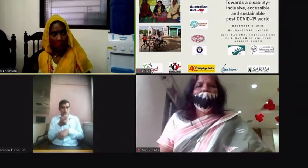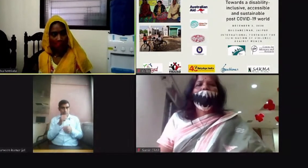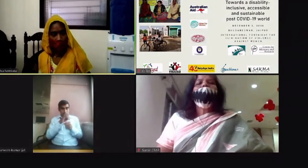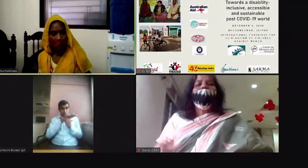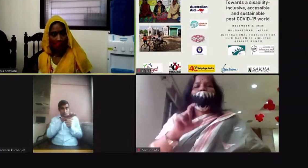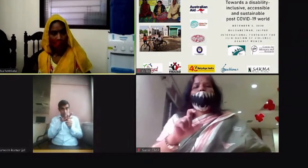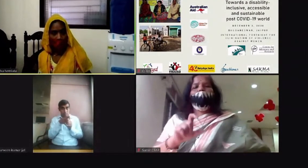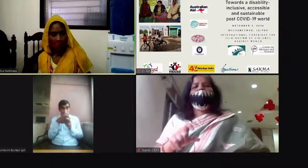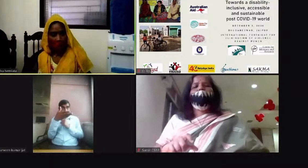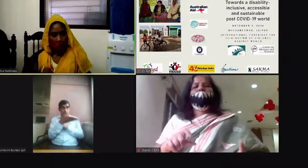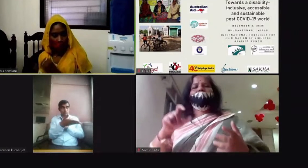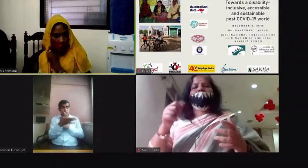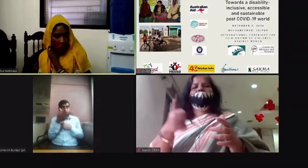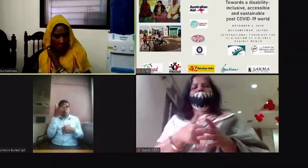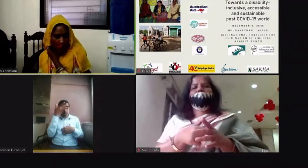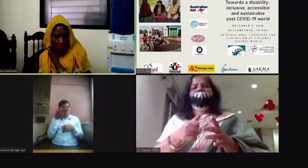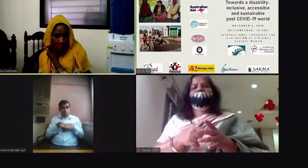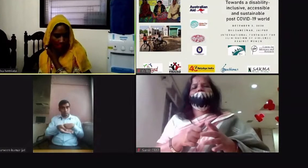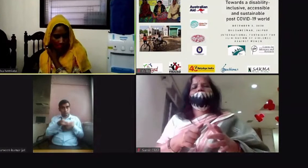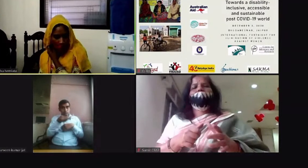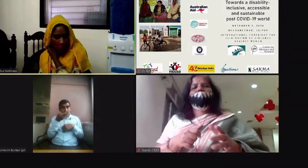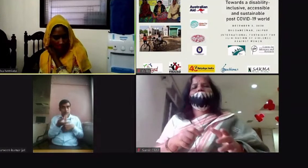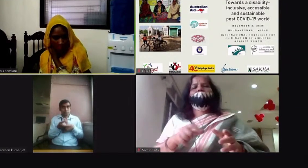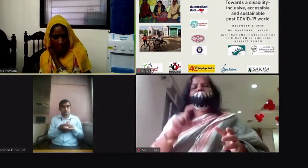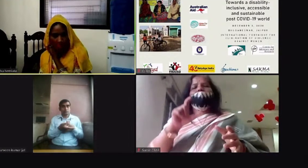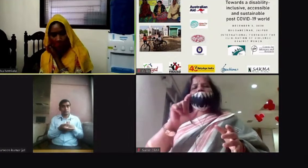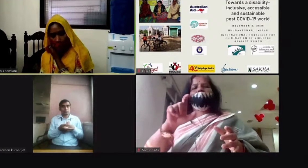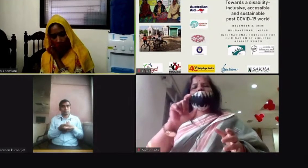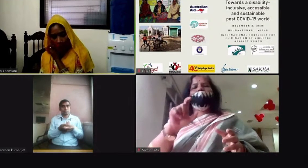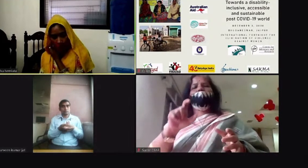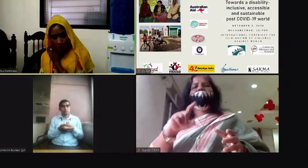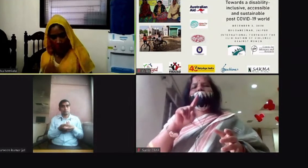And with regard to Corona,